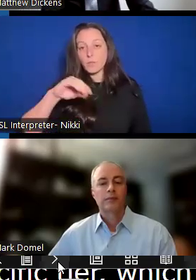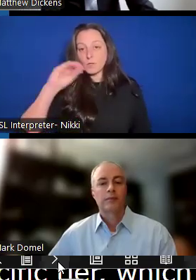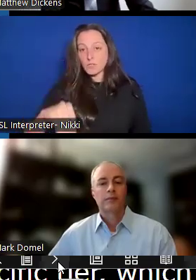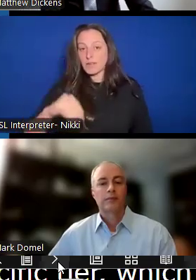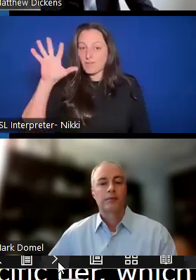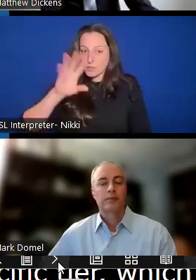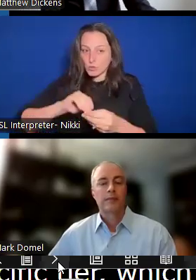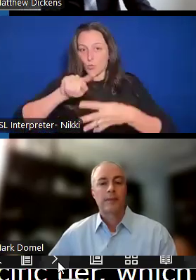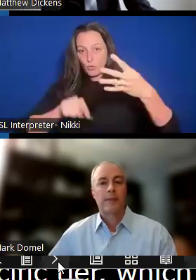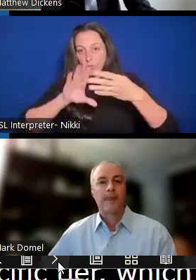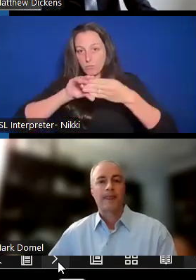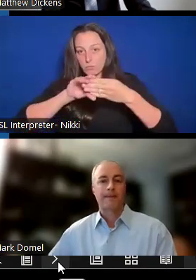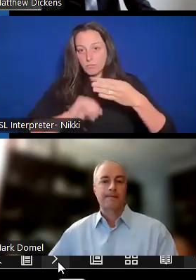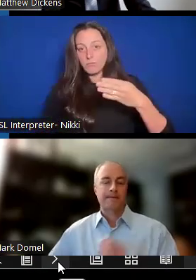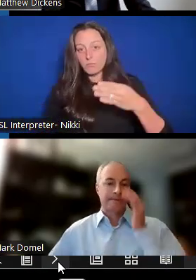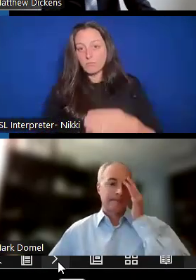funding.